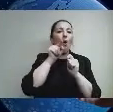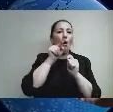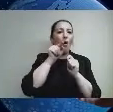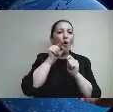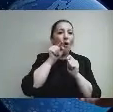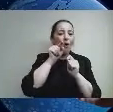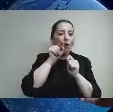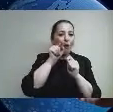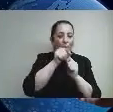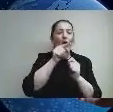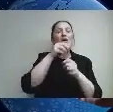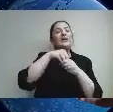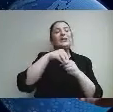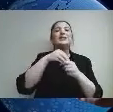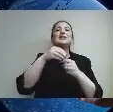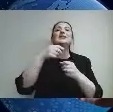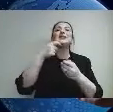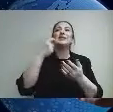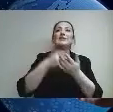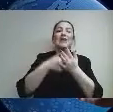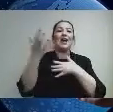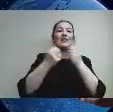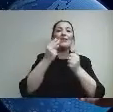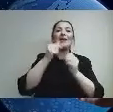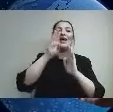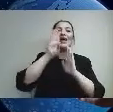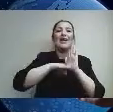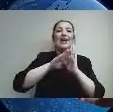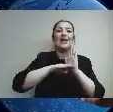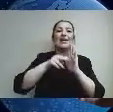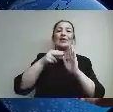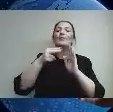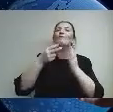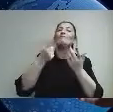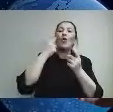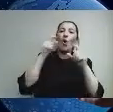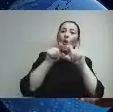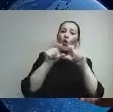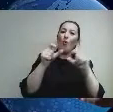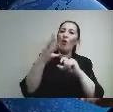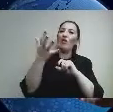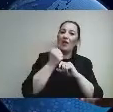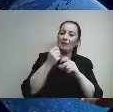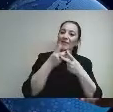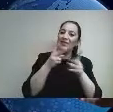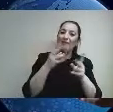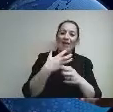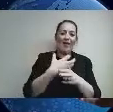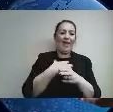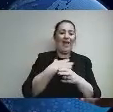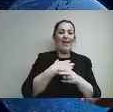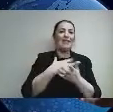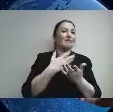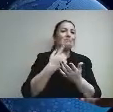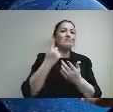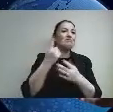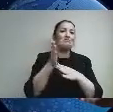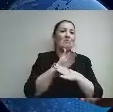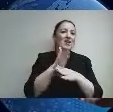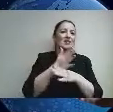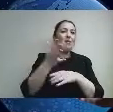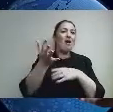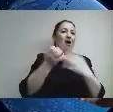and they get another score so that they can get discounts to be used at supermarkets. And they can also